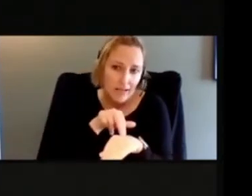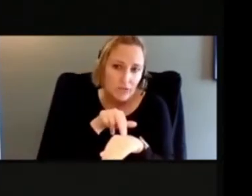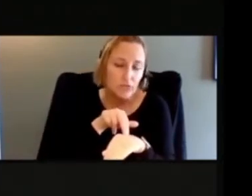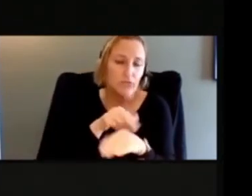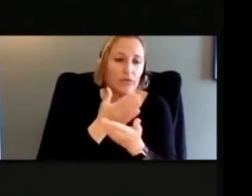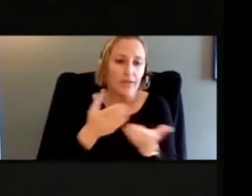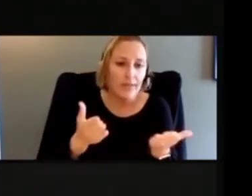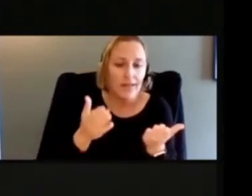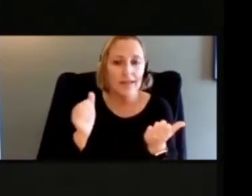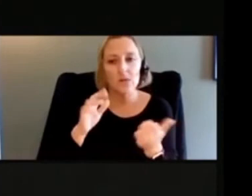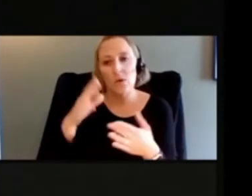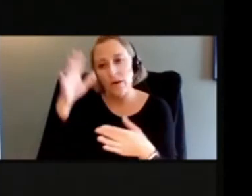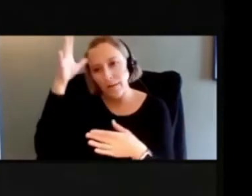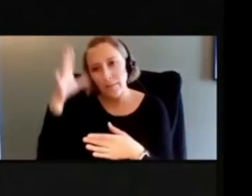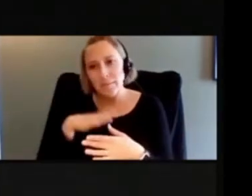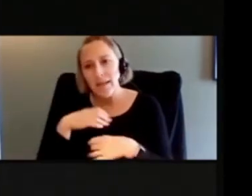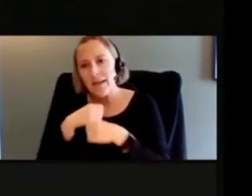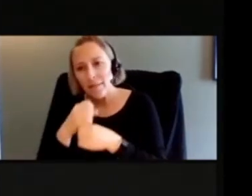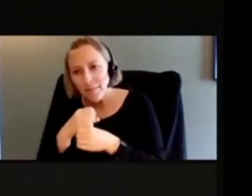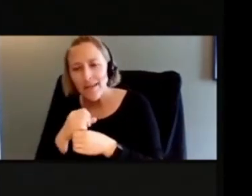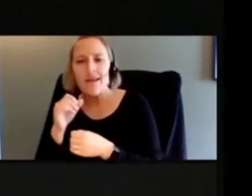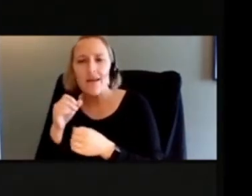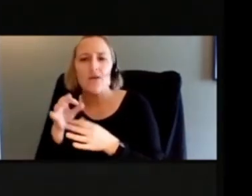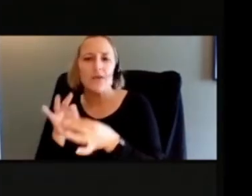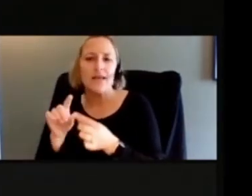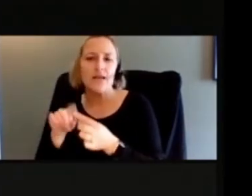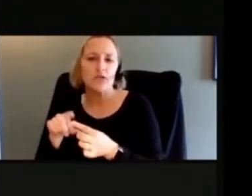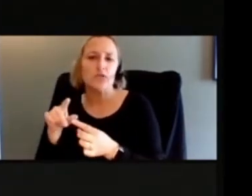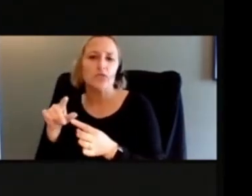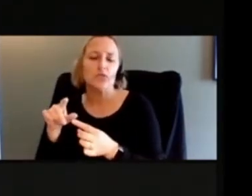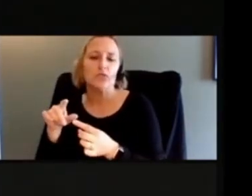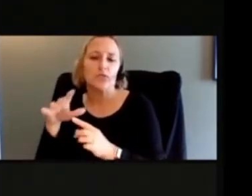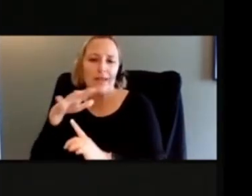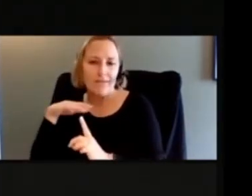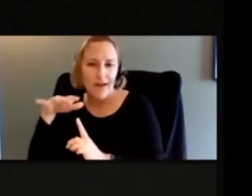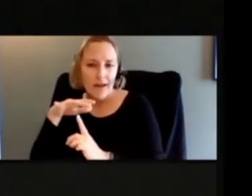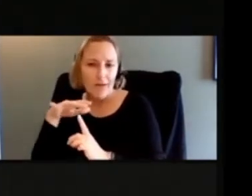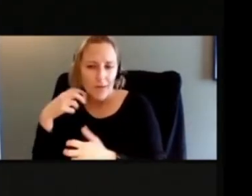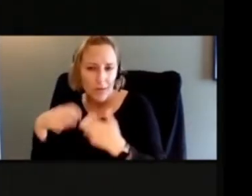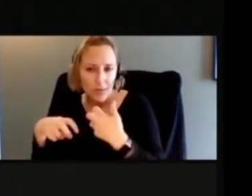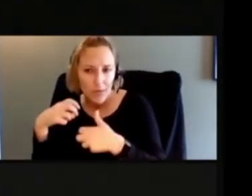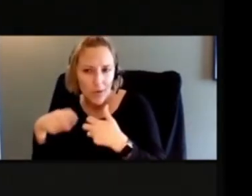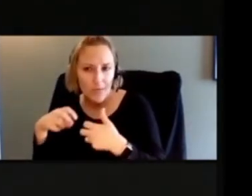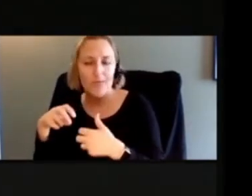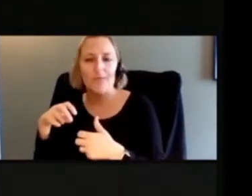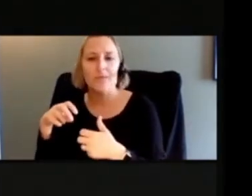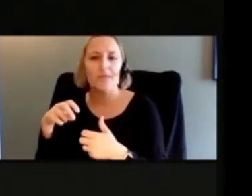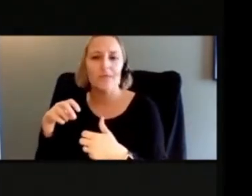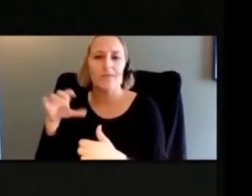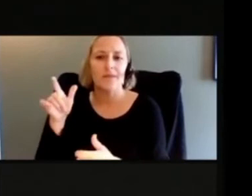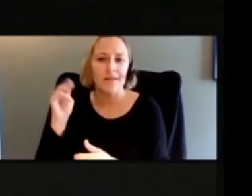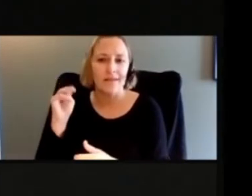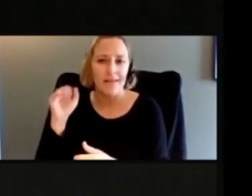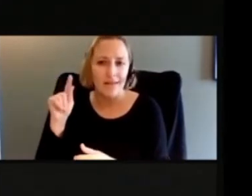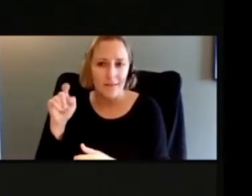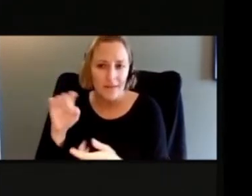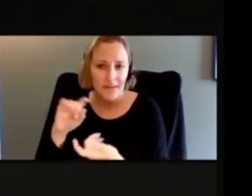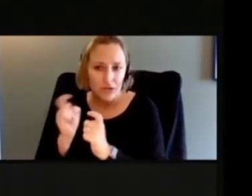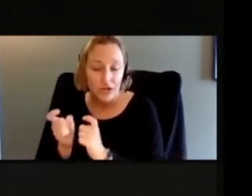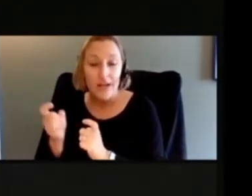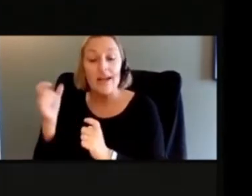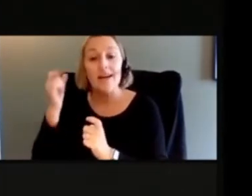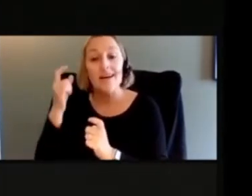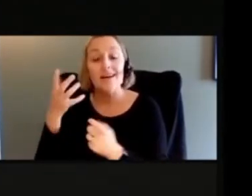our climate crisis, right? We had hurricanes that resulted in billions